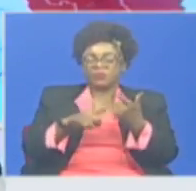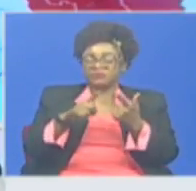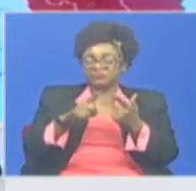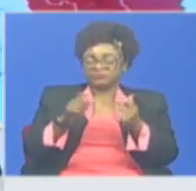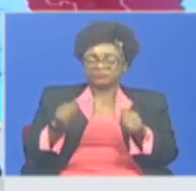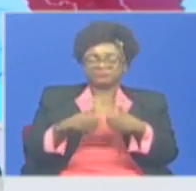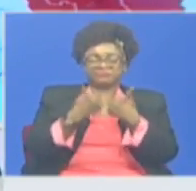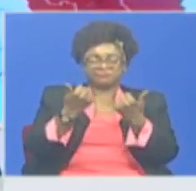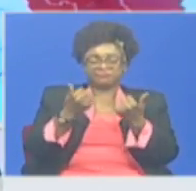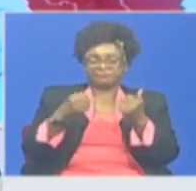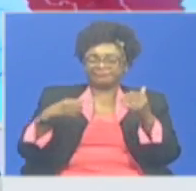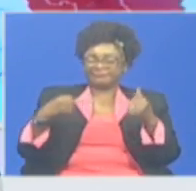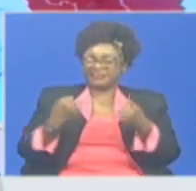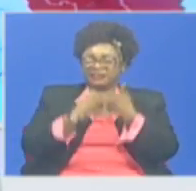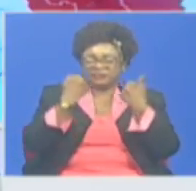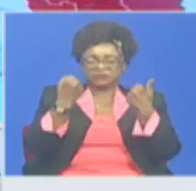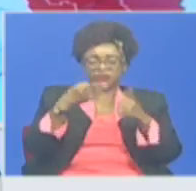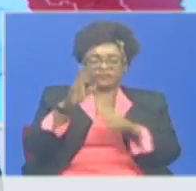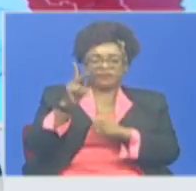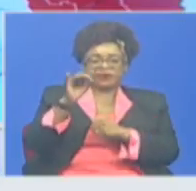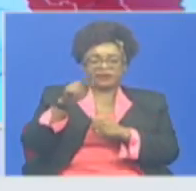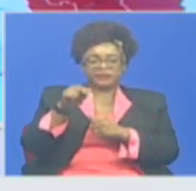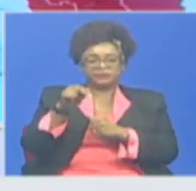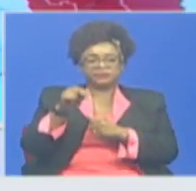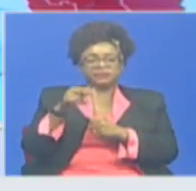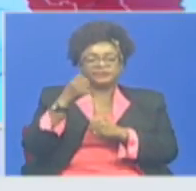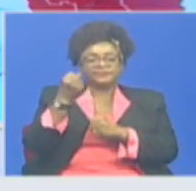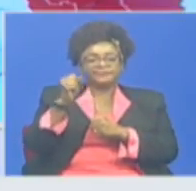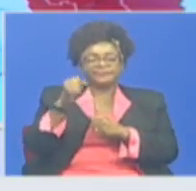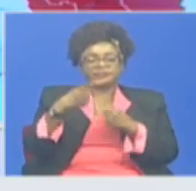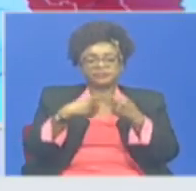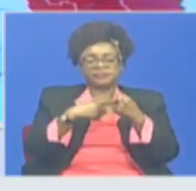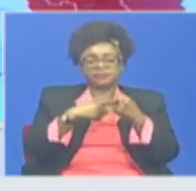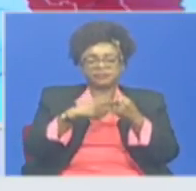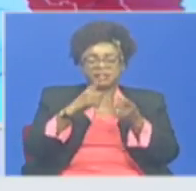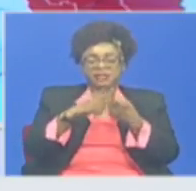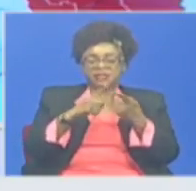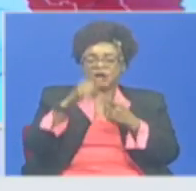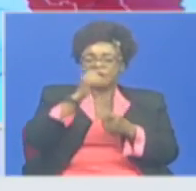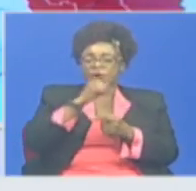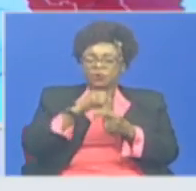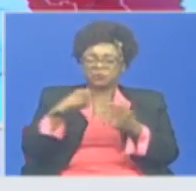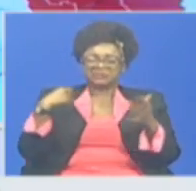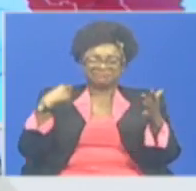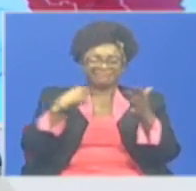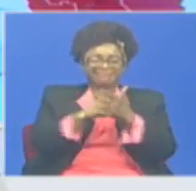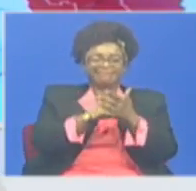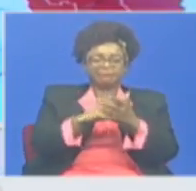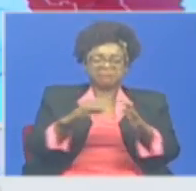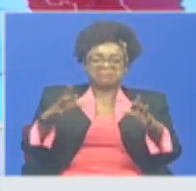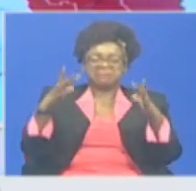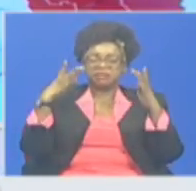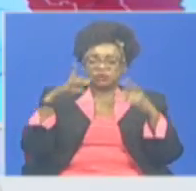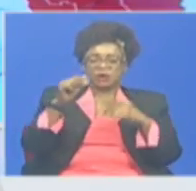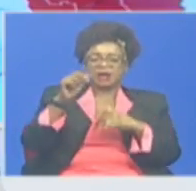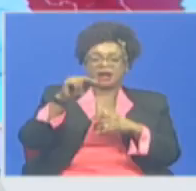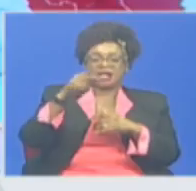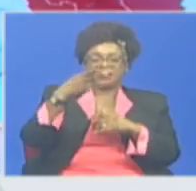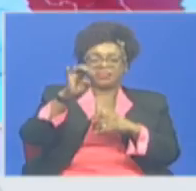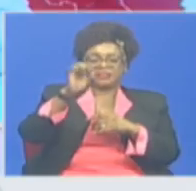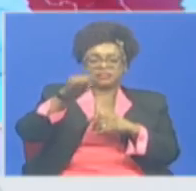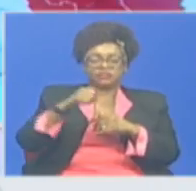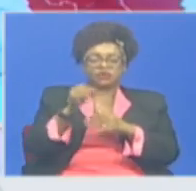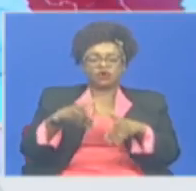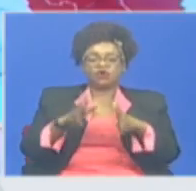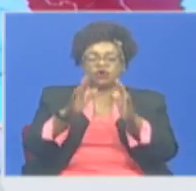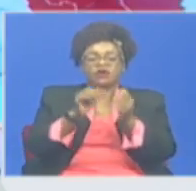Professor Ken Walibora. The 56-year-old professor lost his life after being knocked down by a bus on Landis Road on Friday. The family